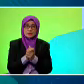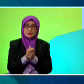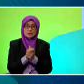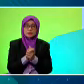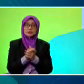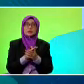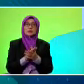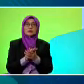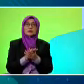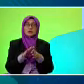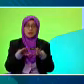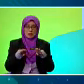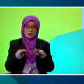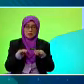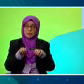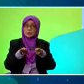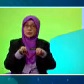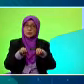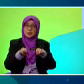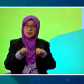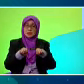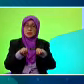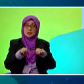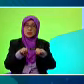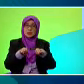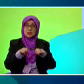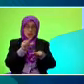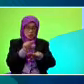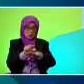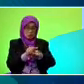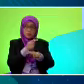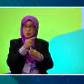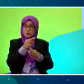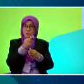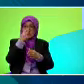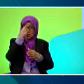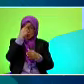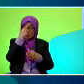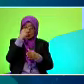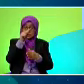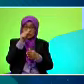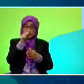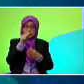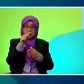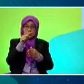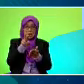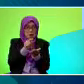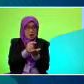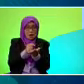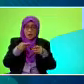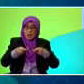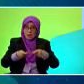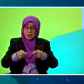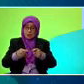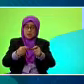organic waste in sewage treatment plants. Anaerobic bacteria. Ooh. Anaerobic bacteria. That's a new word for